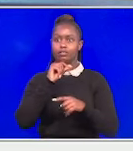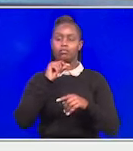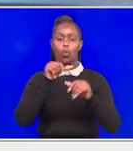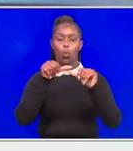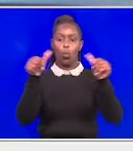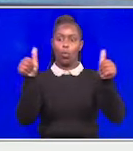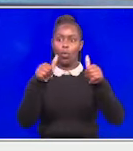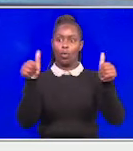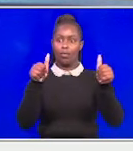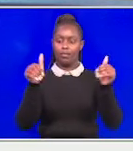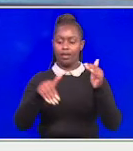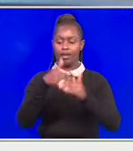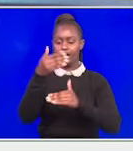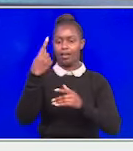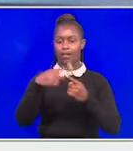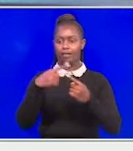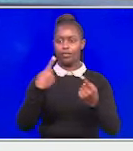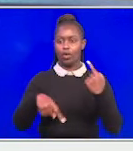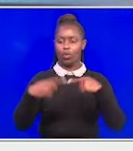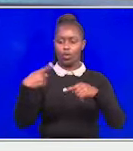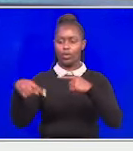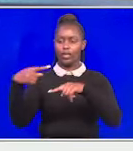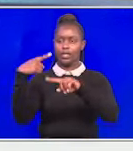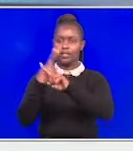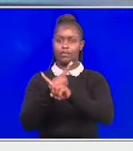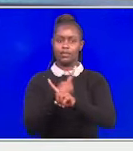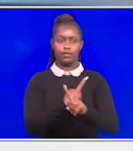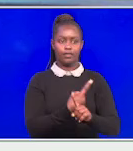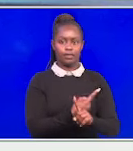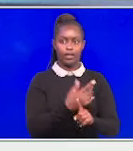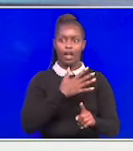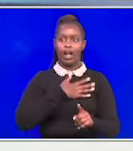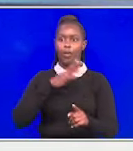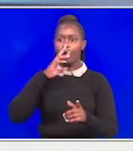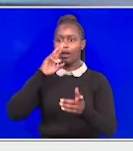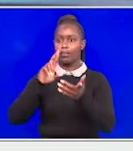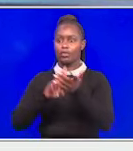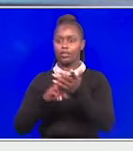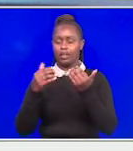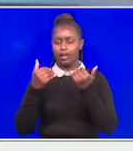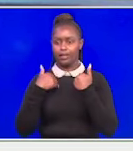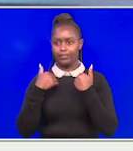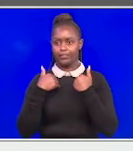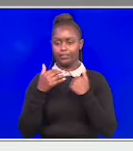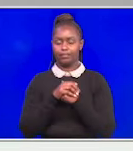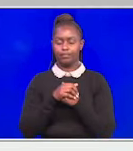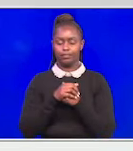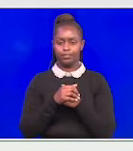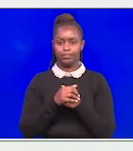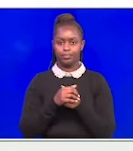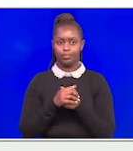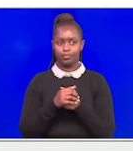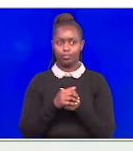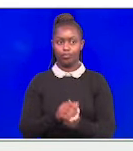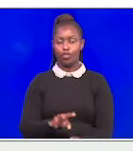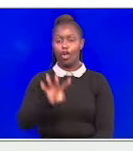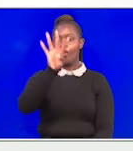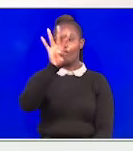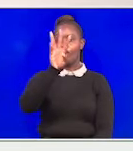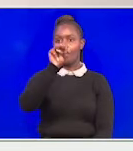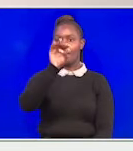note after victory in different races. Our special sports report has the details. Take a look. 4 gold